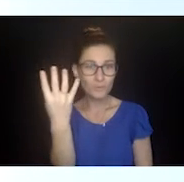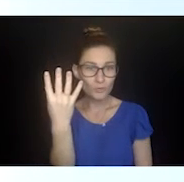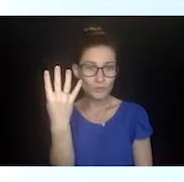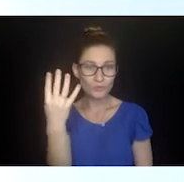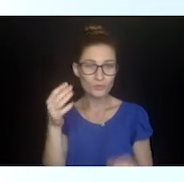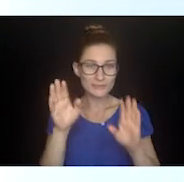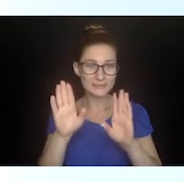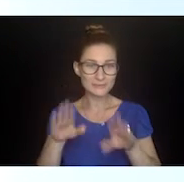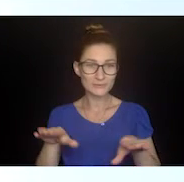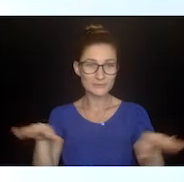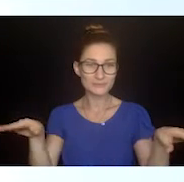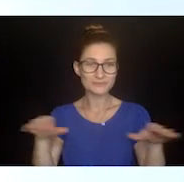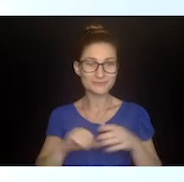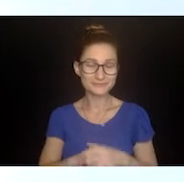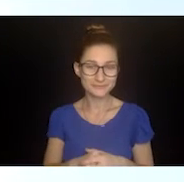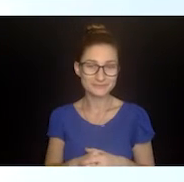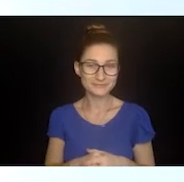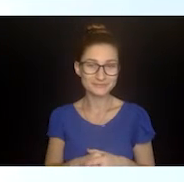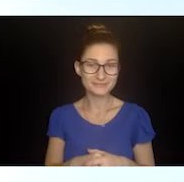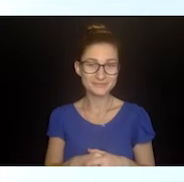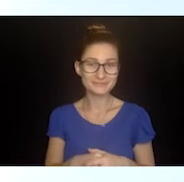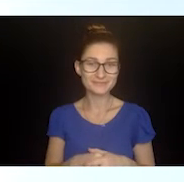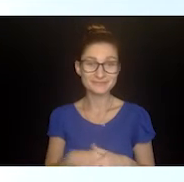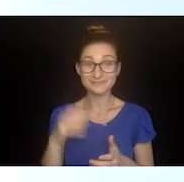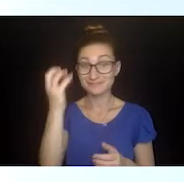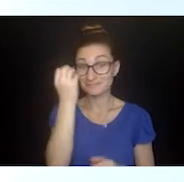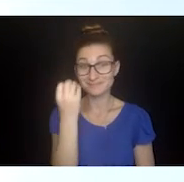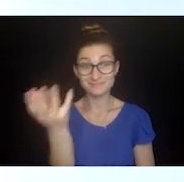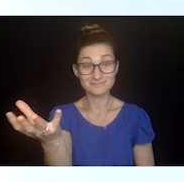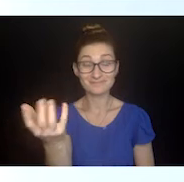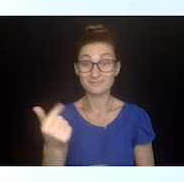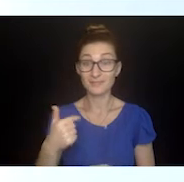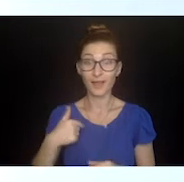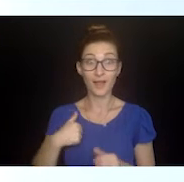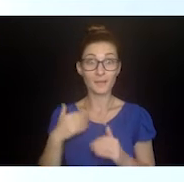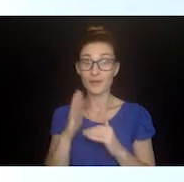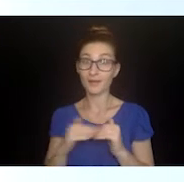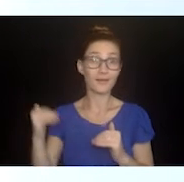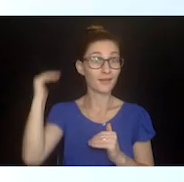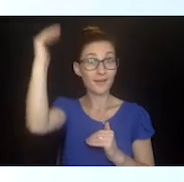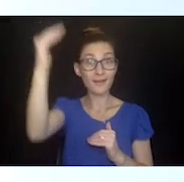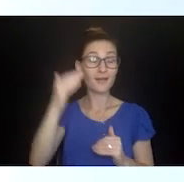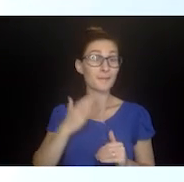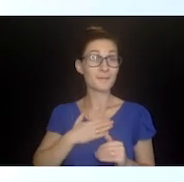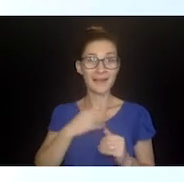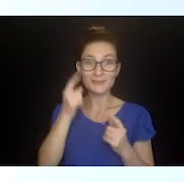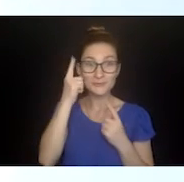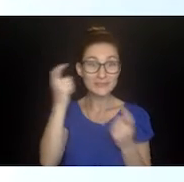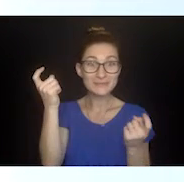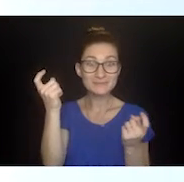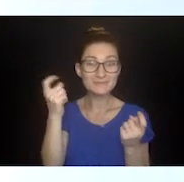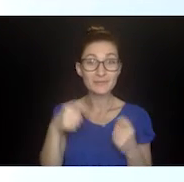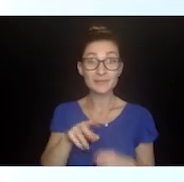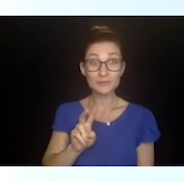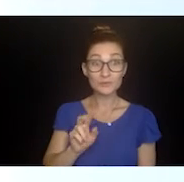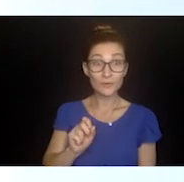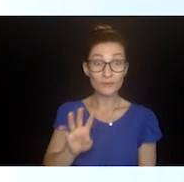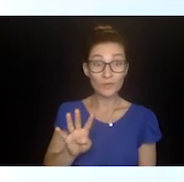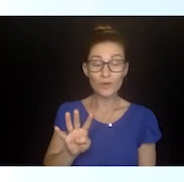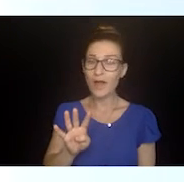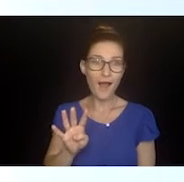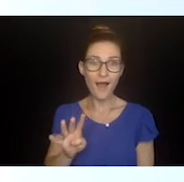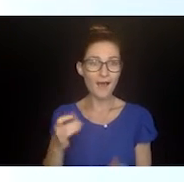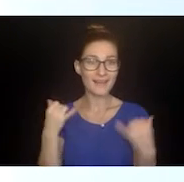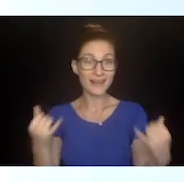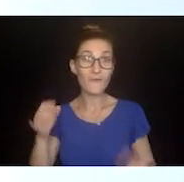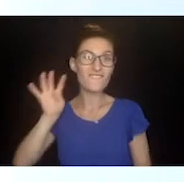4 children. So you know what? I have got to a place beyond my wildest dreams. The 2.4 children,